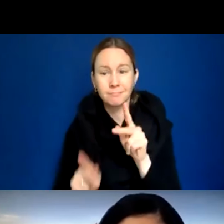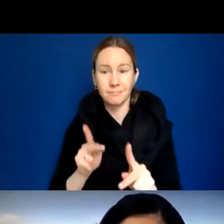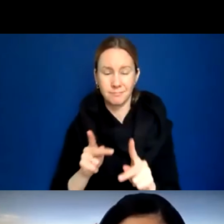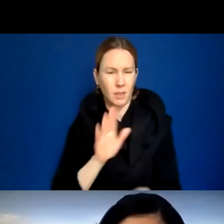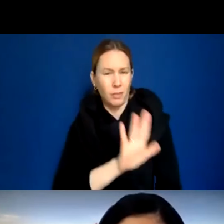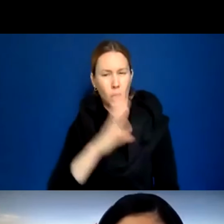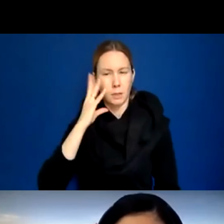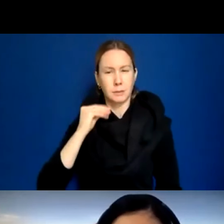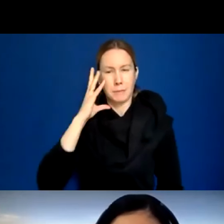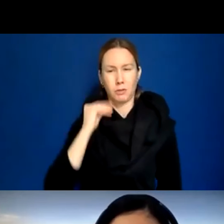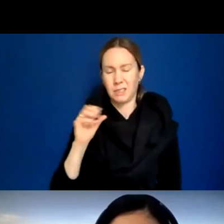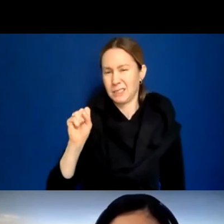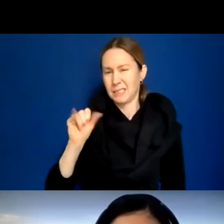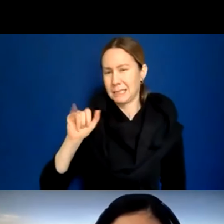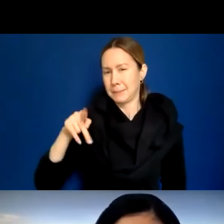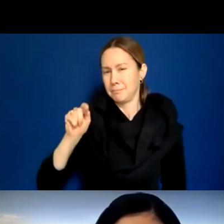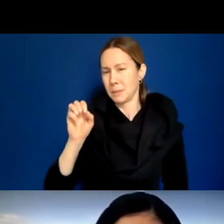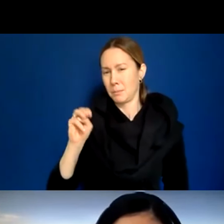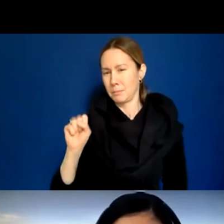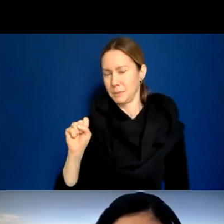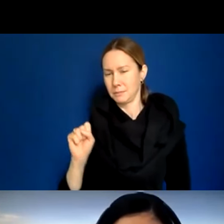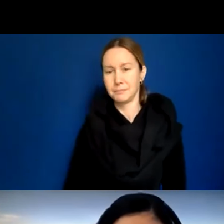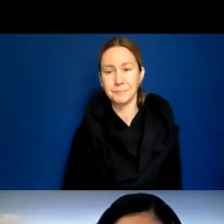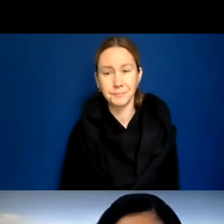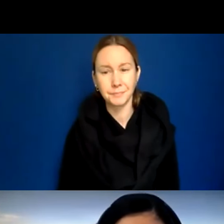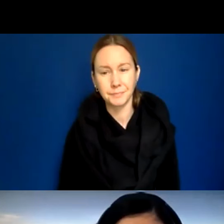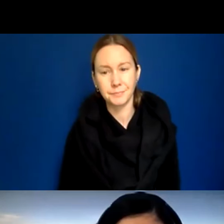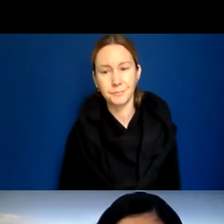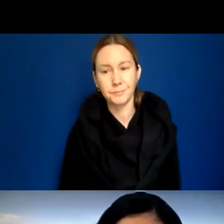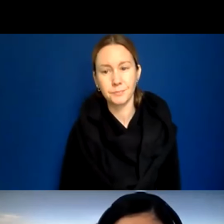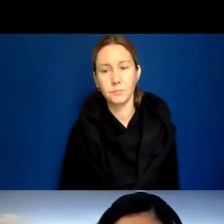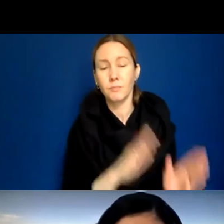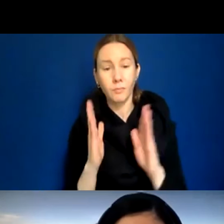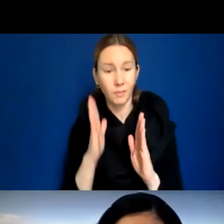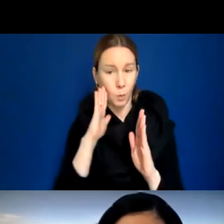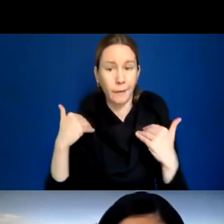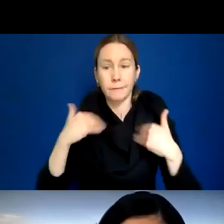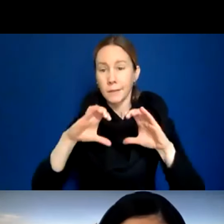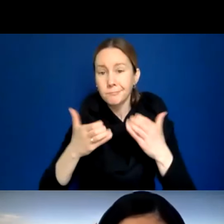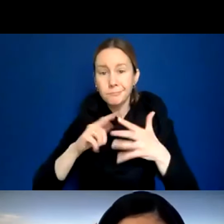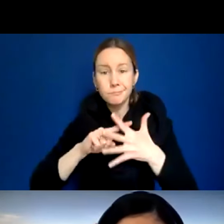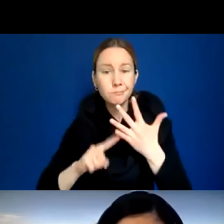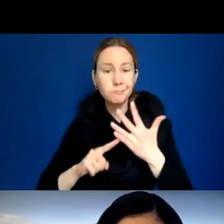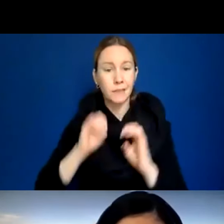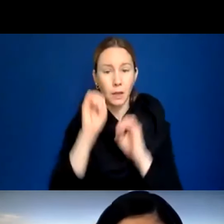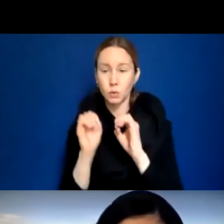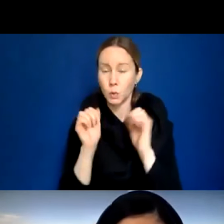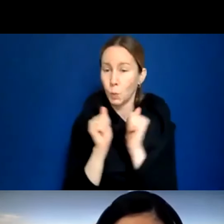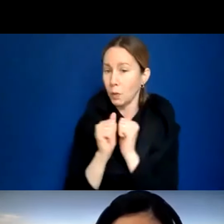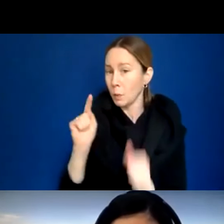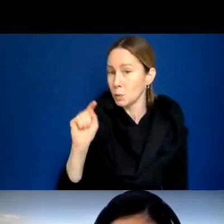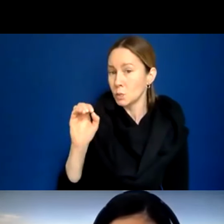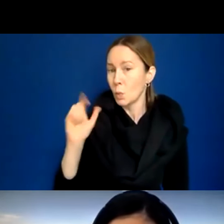And then we do a set of evaluations via an instrument or a tool that helps